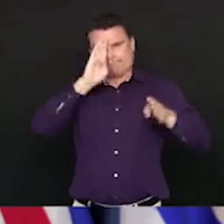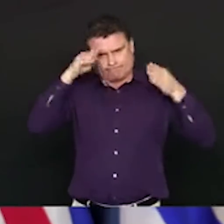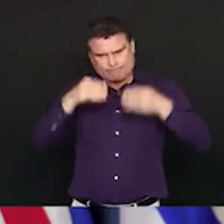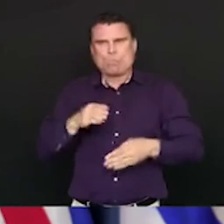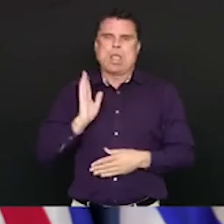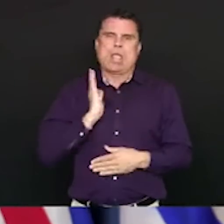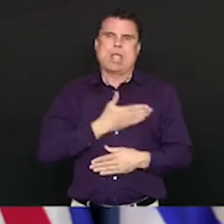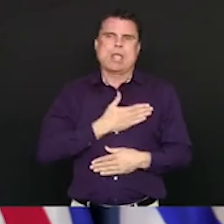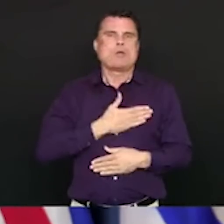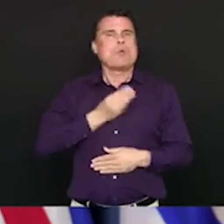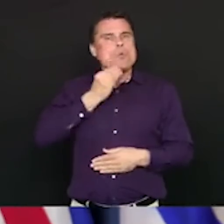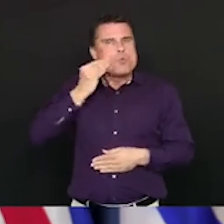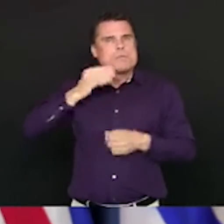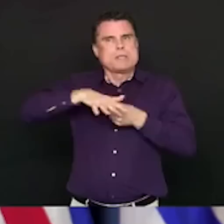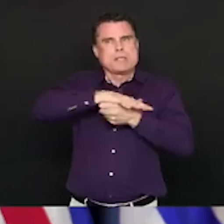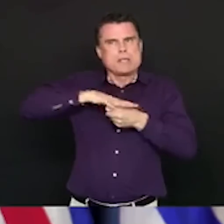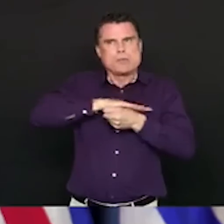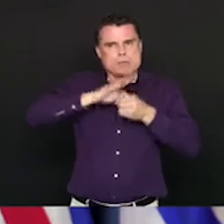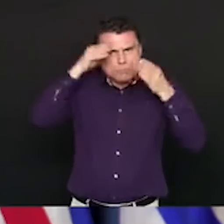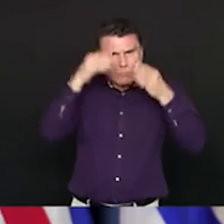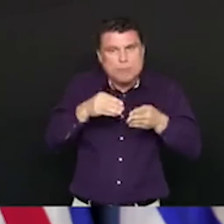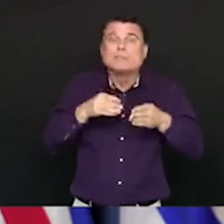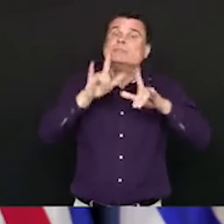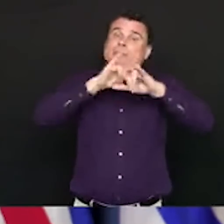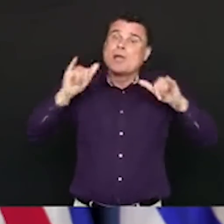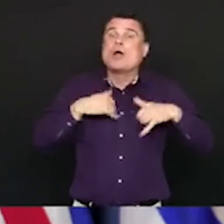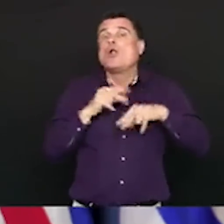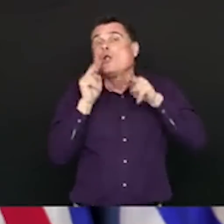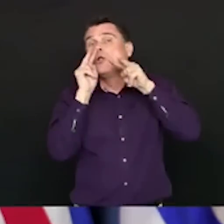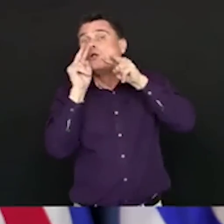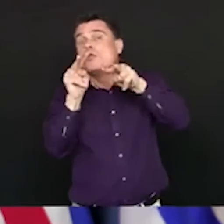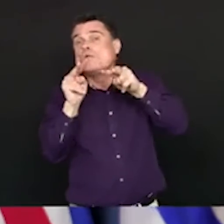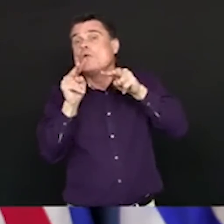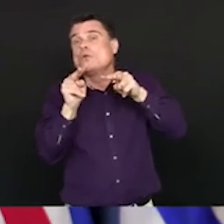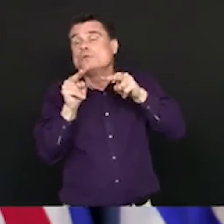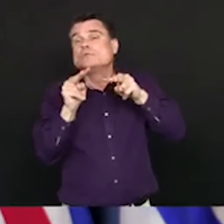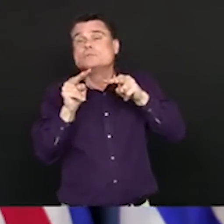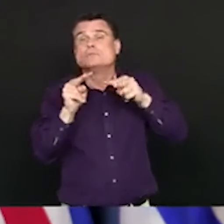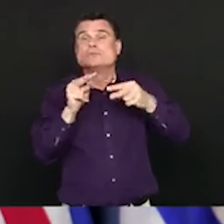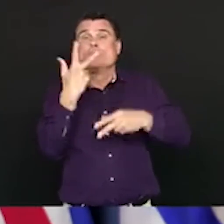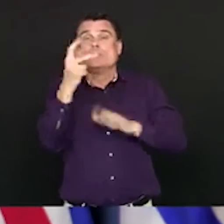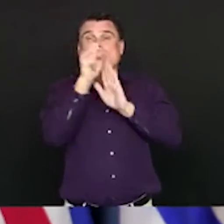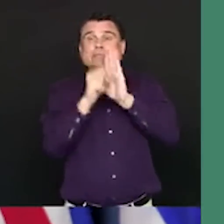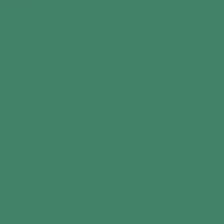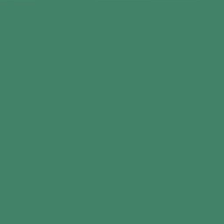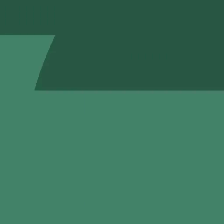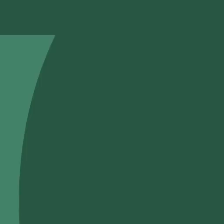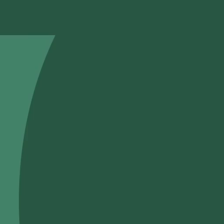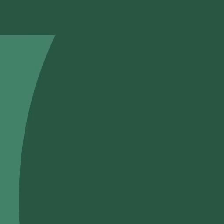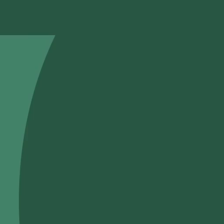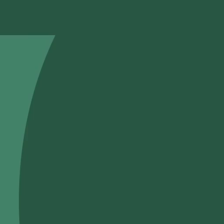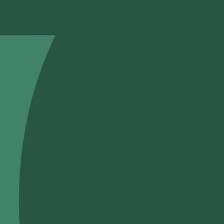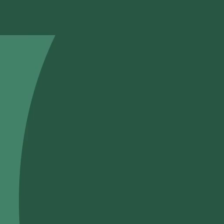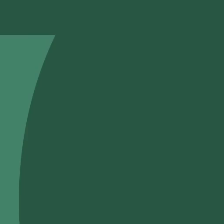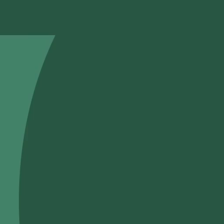Brown in Oregon. I've not yet met Governor Newsom, but I look forward to that as well.